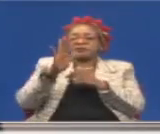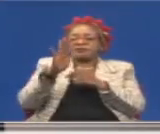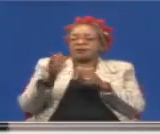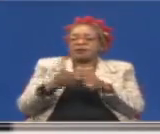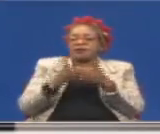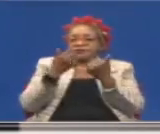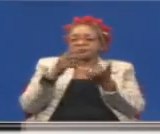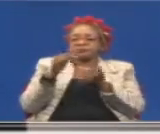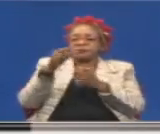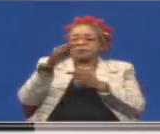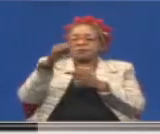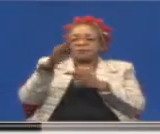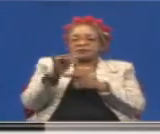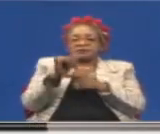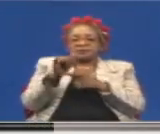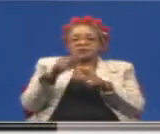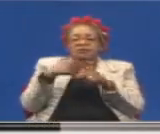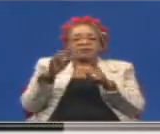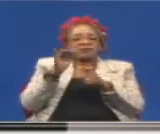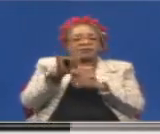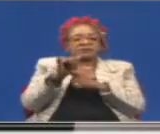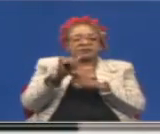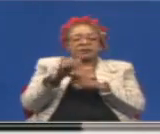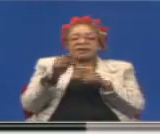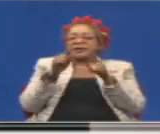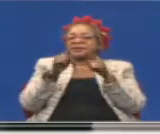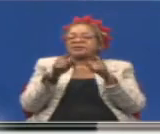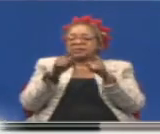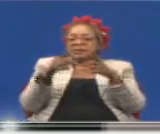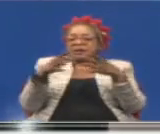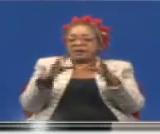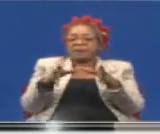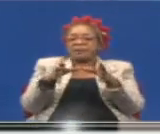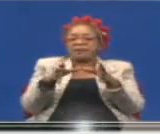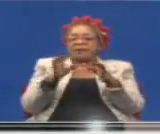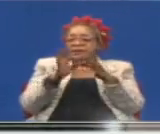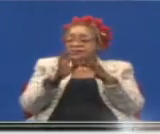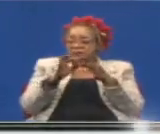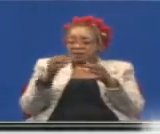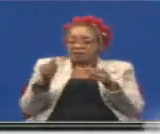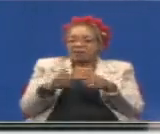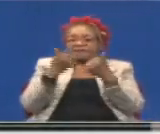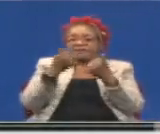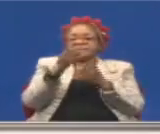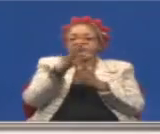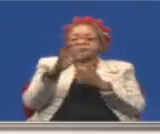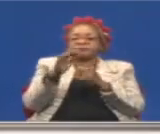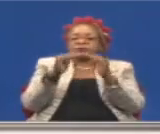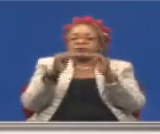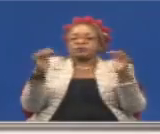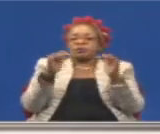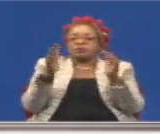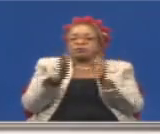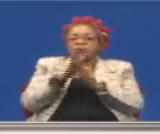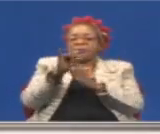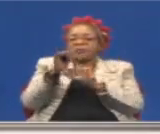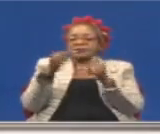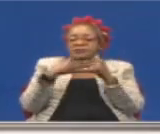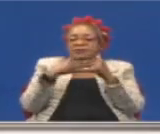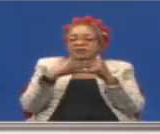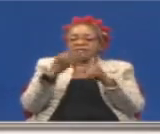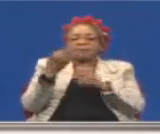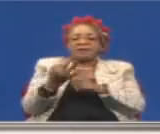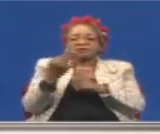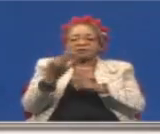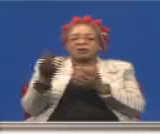the Spurs players selfish and criticized the club's culture following a 3-3 draw at Southampton on the 18th of March,